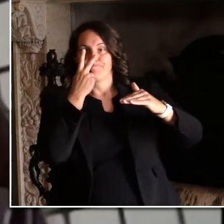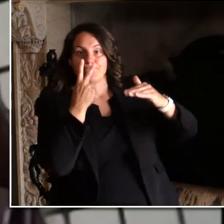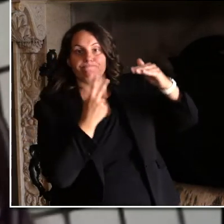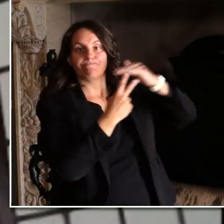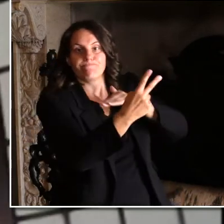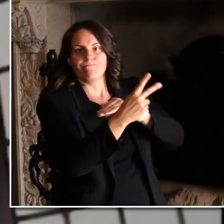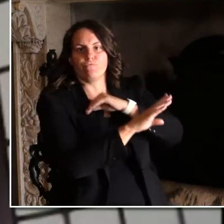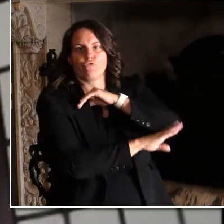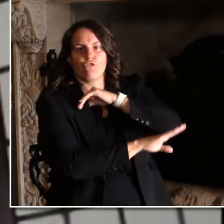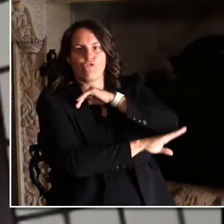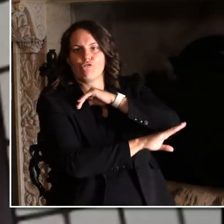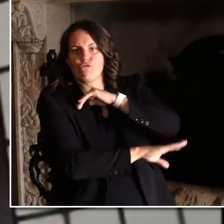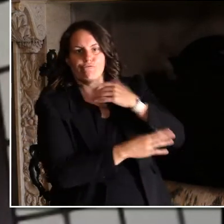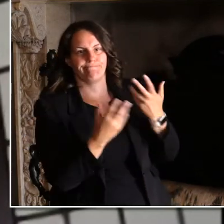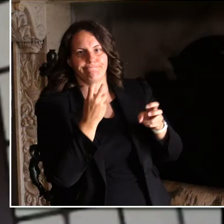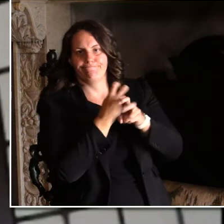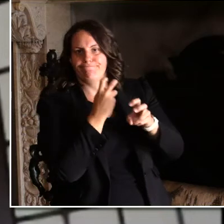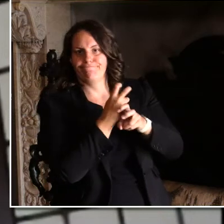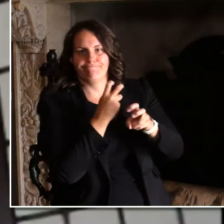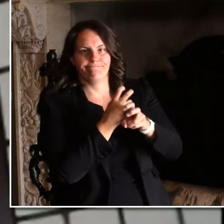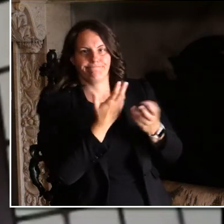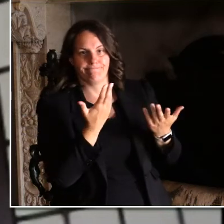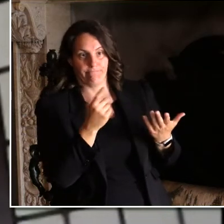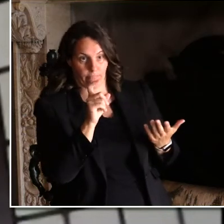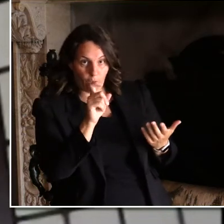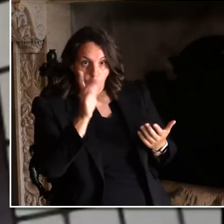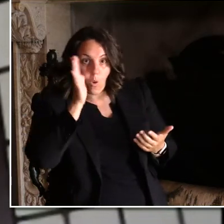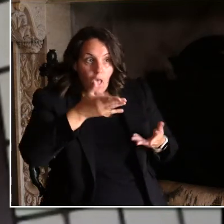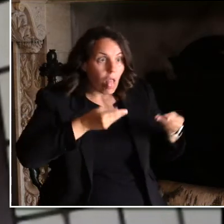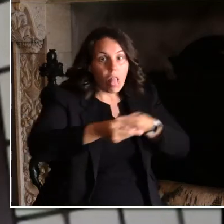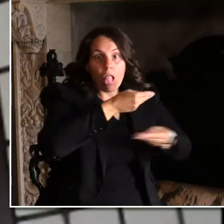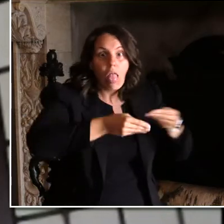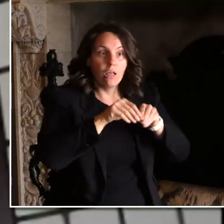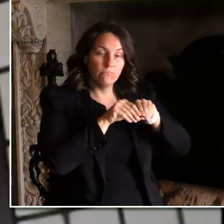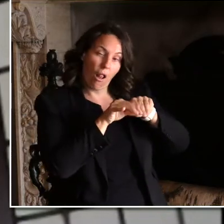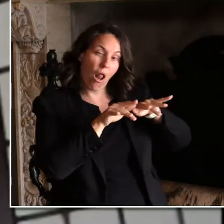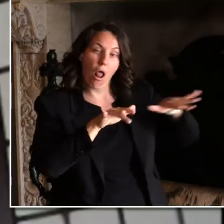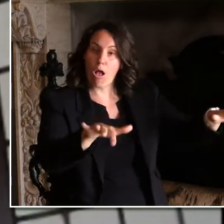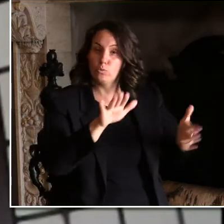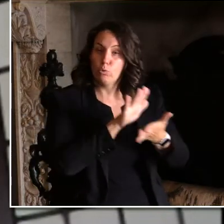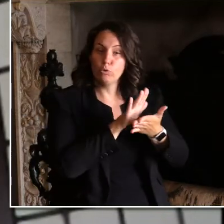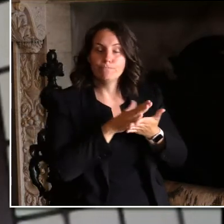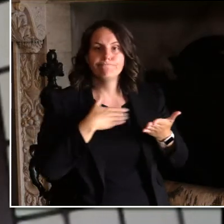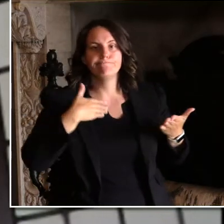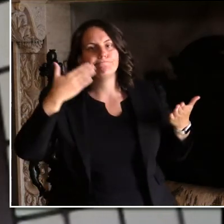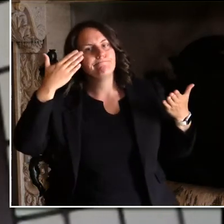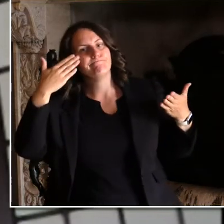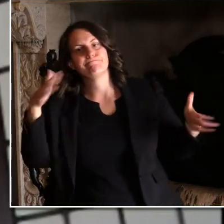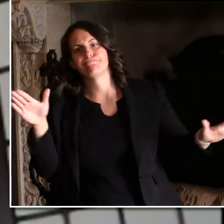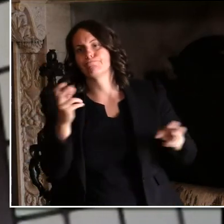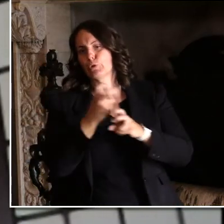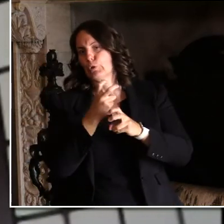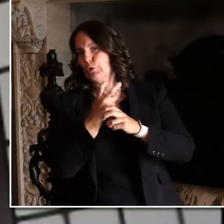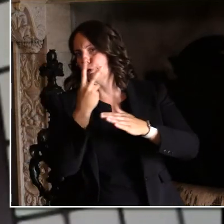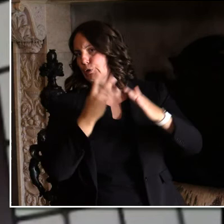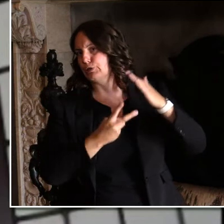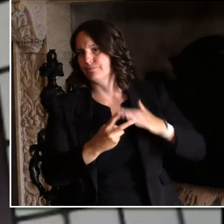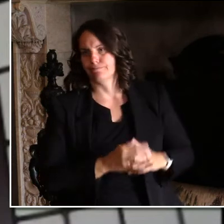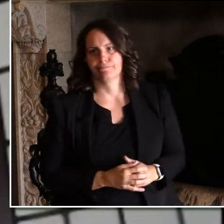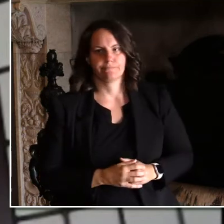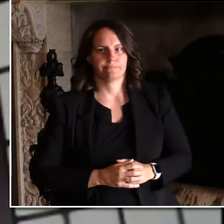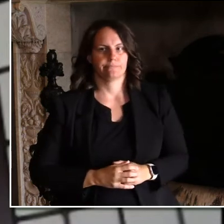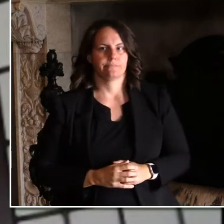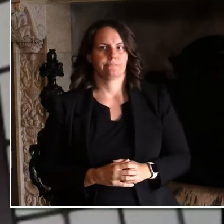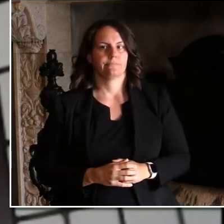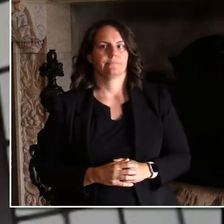transmission necessarily occurs within a school setting. What I will say is that, in terms of, we know